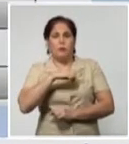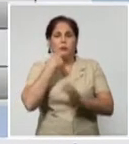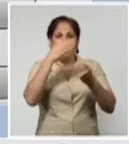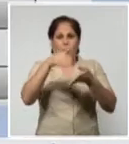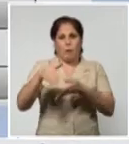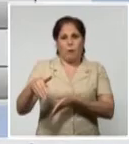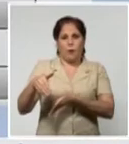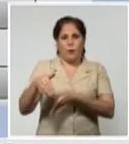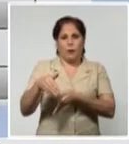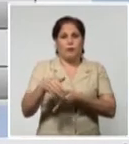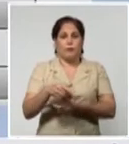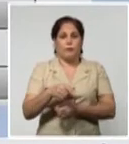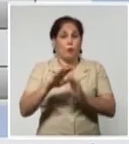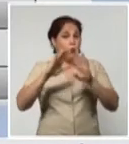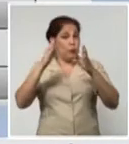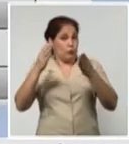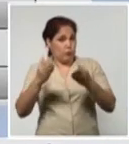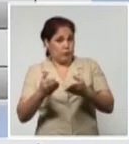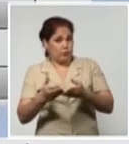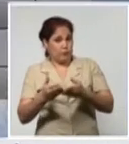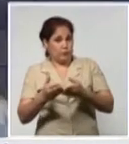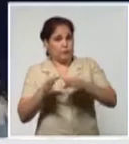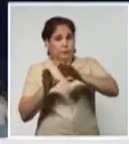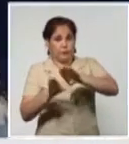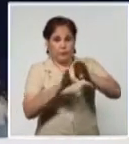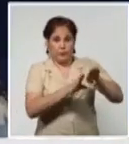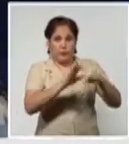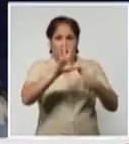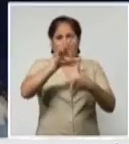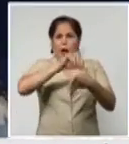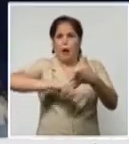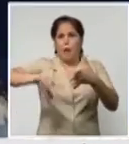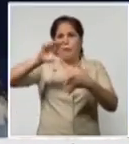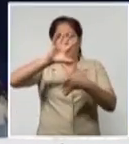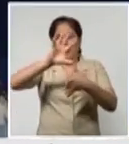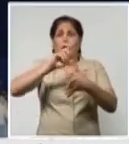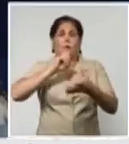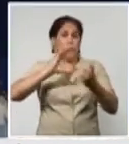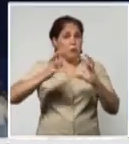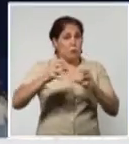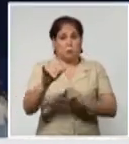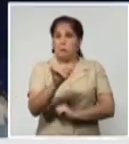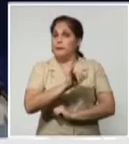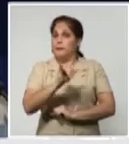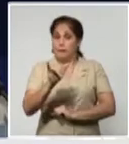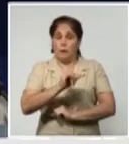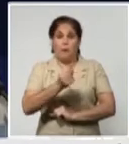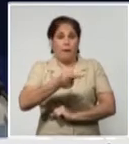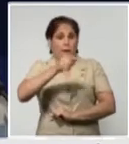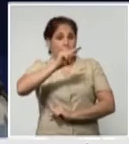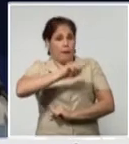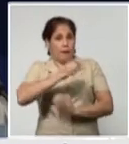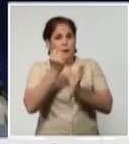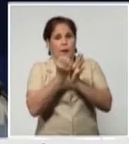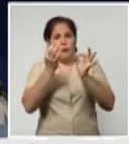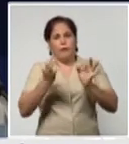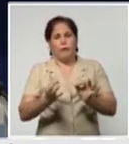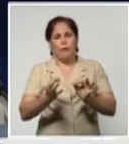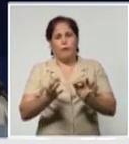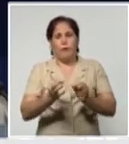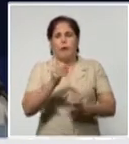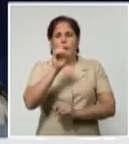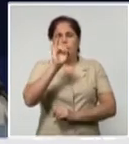453,882 deaths. The region of Americas remains in a very complex situation, and yesterday